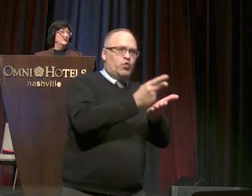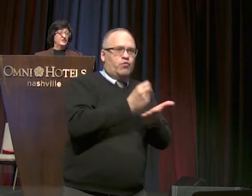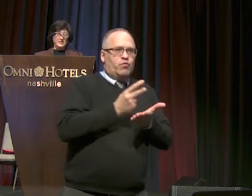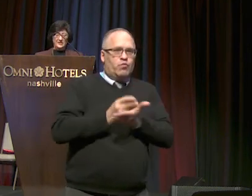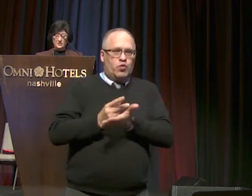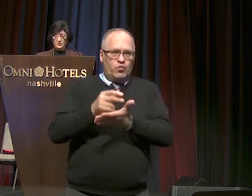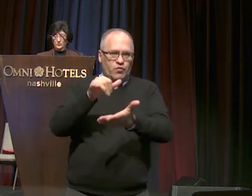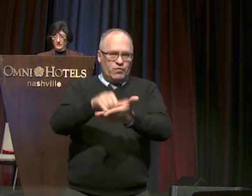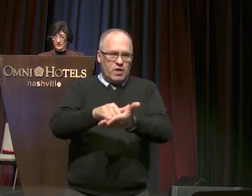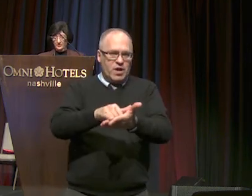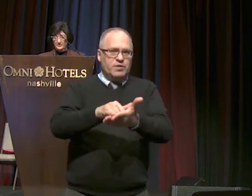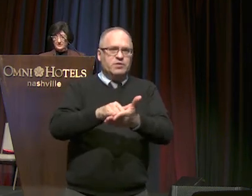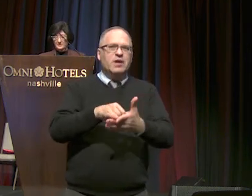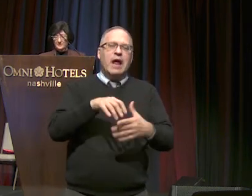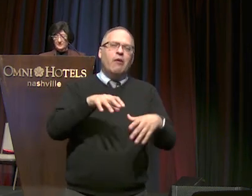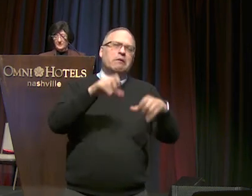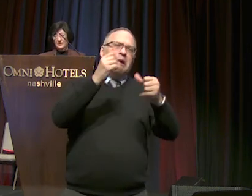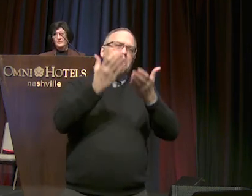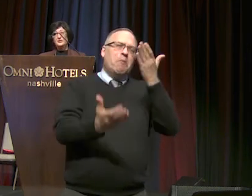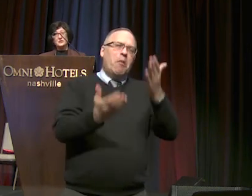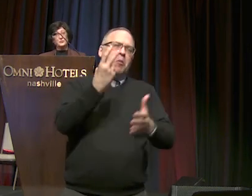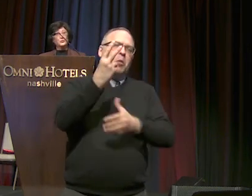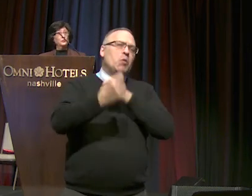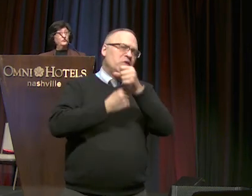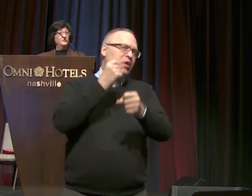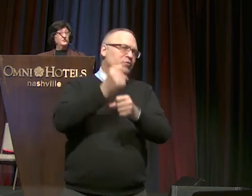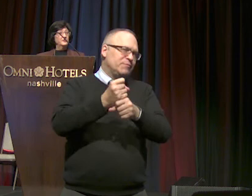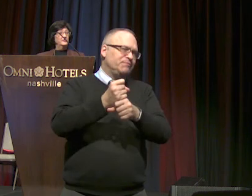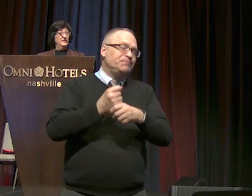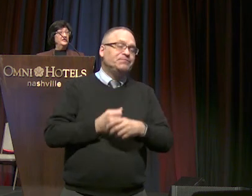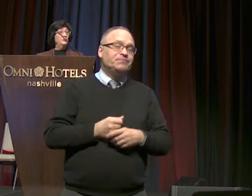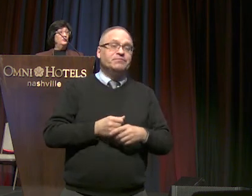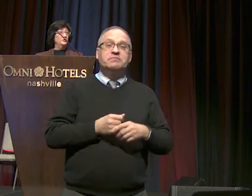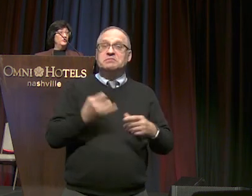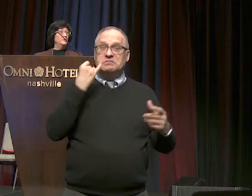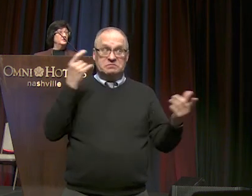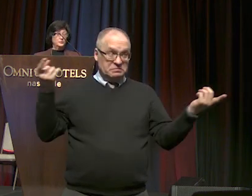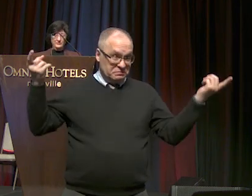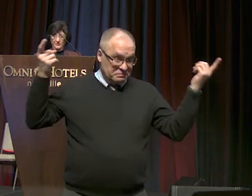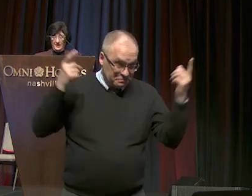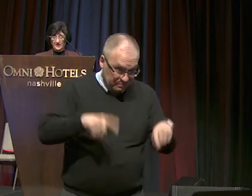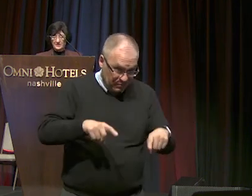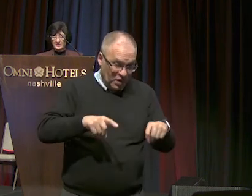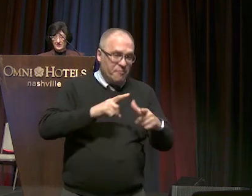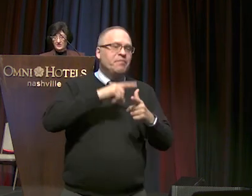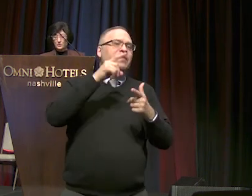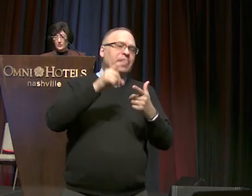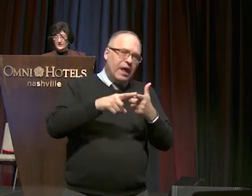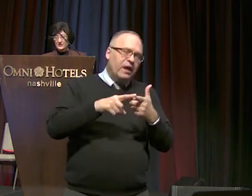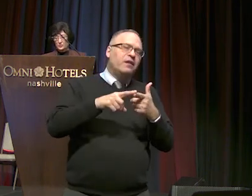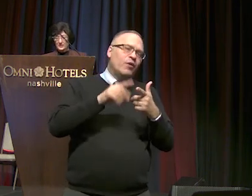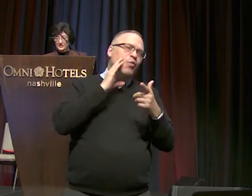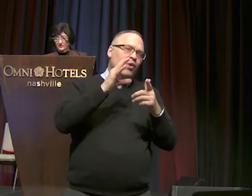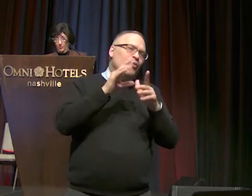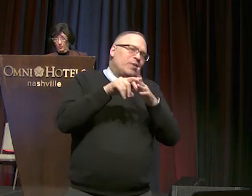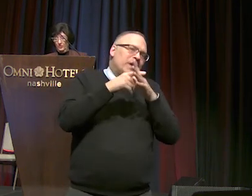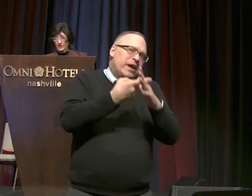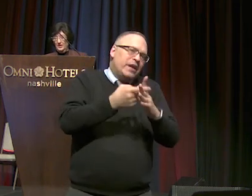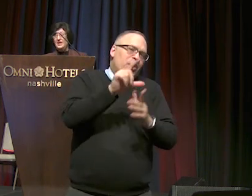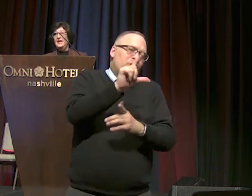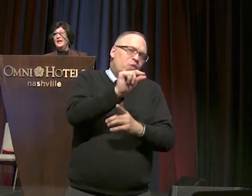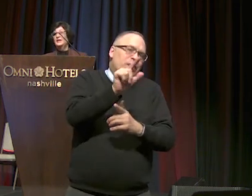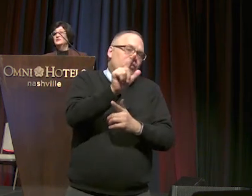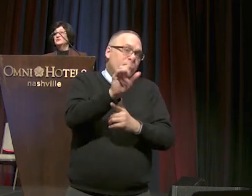process over the next 2 years. If it is approved, then it would go into effect in